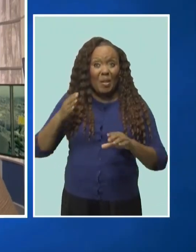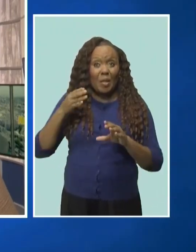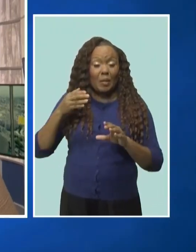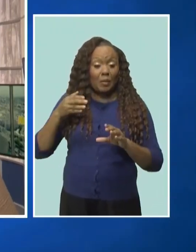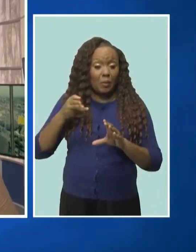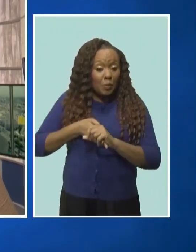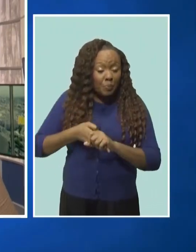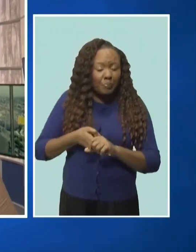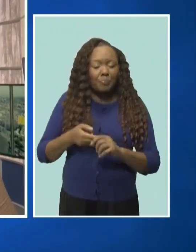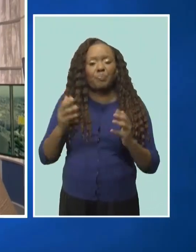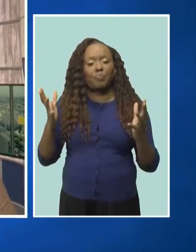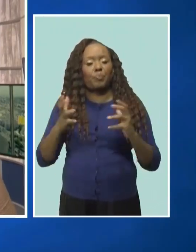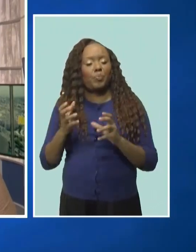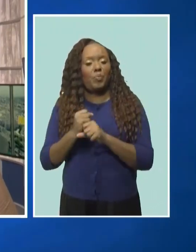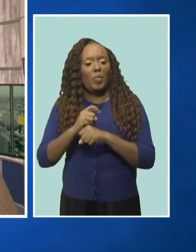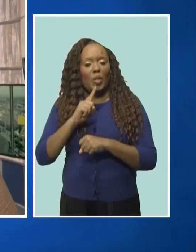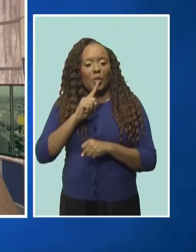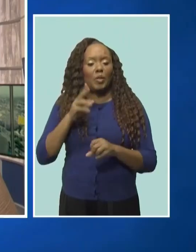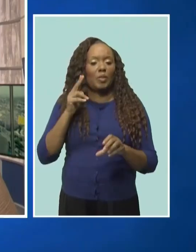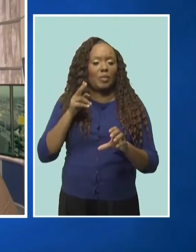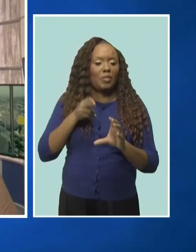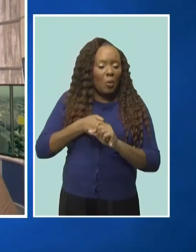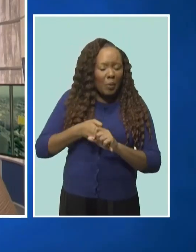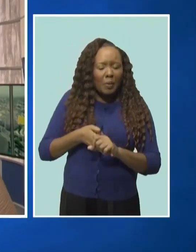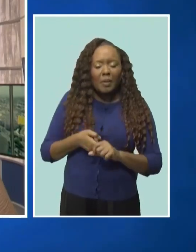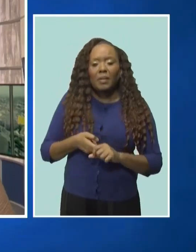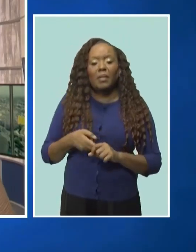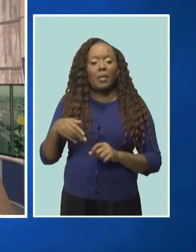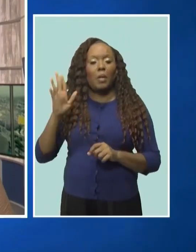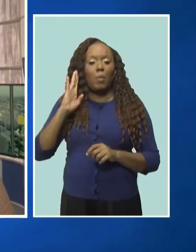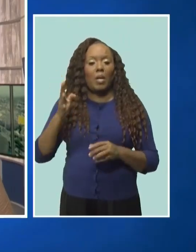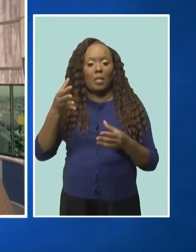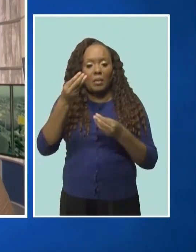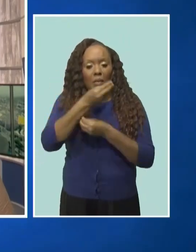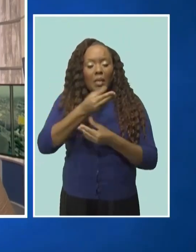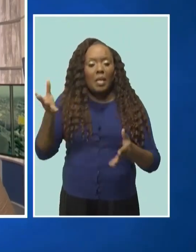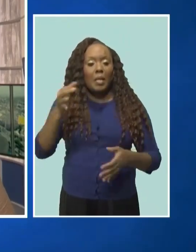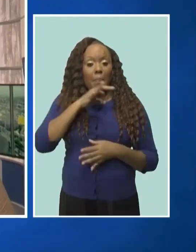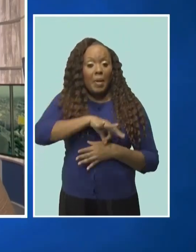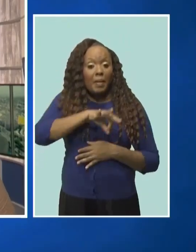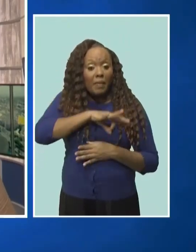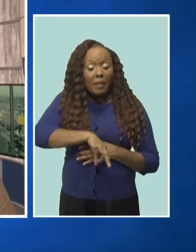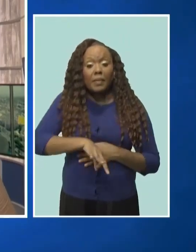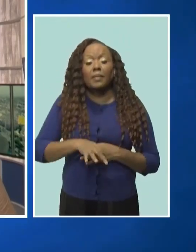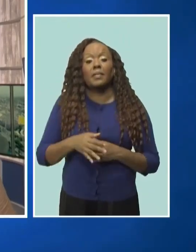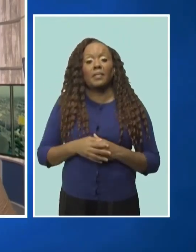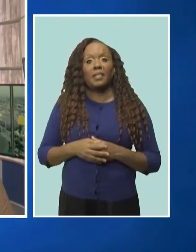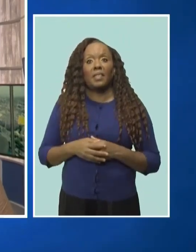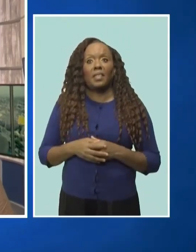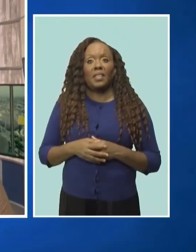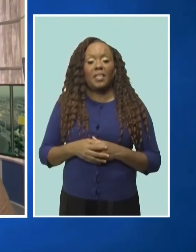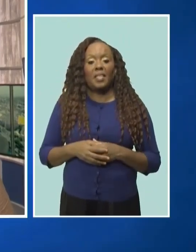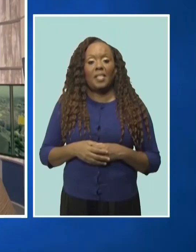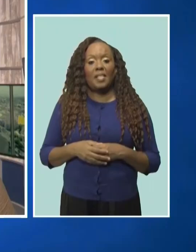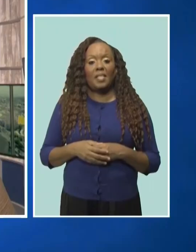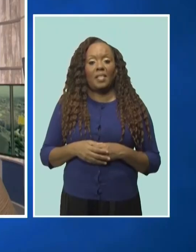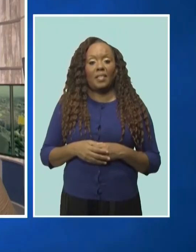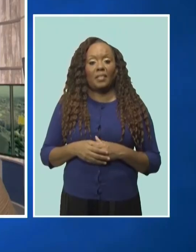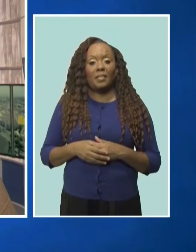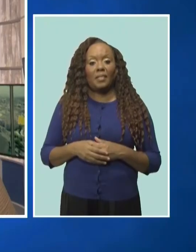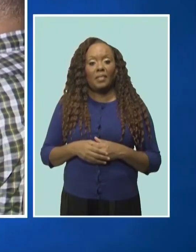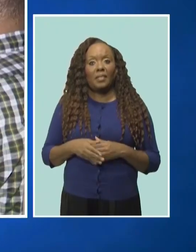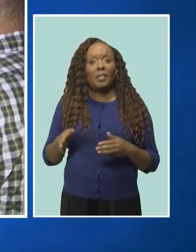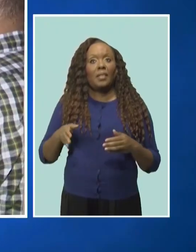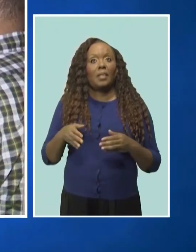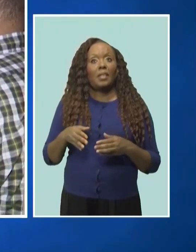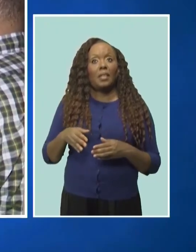association. Basically spreading knowledge on what benefits they'll gain by joining the association. The general manager of Atlantis Historic Inn,